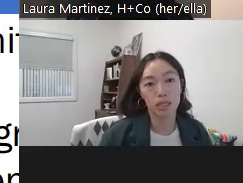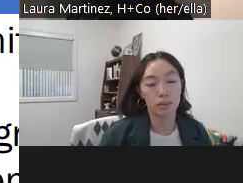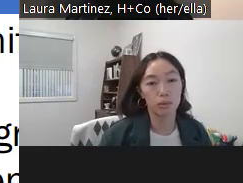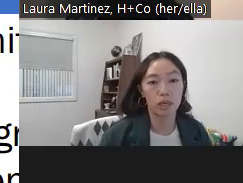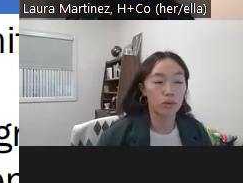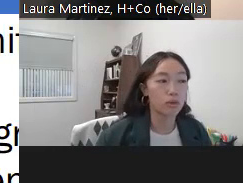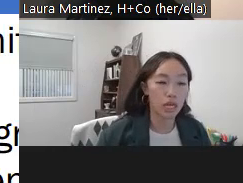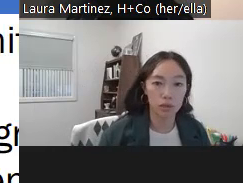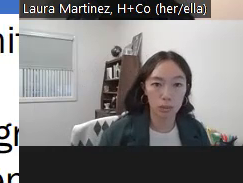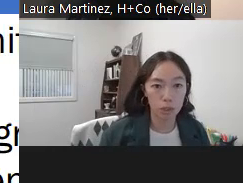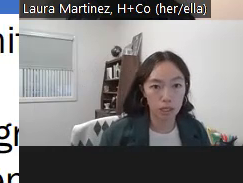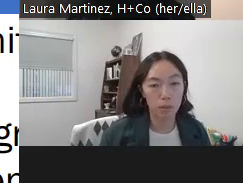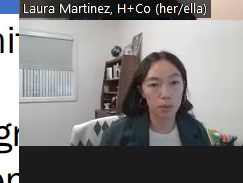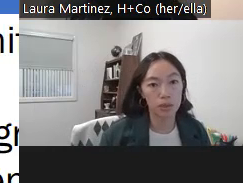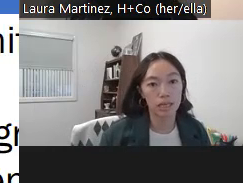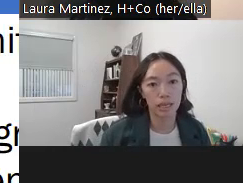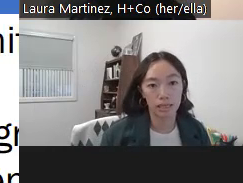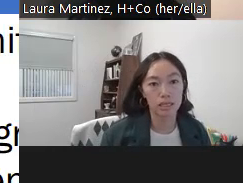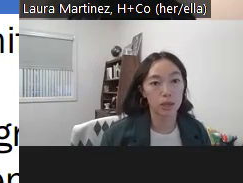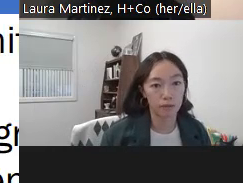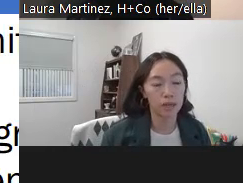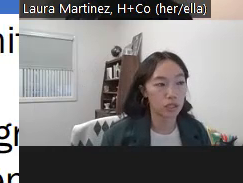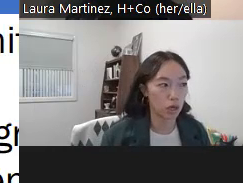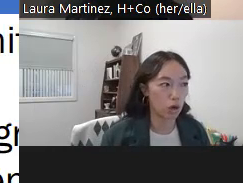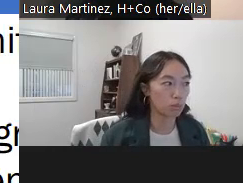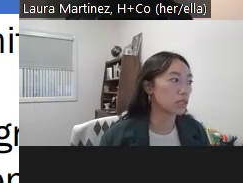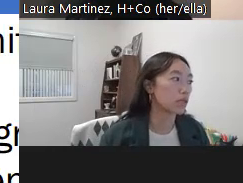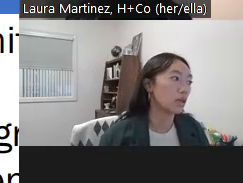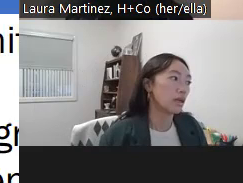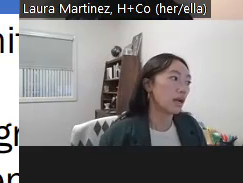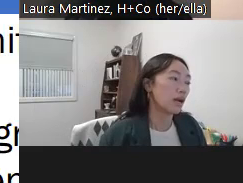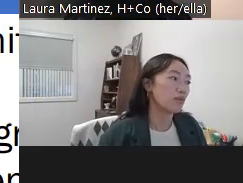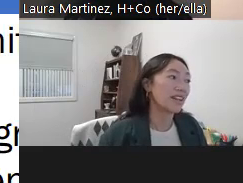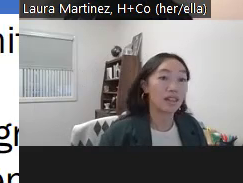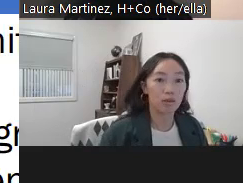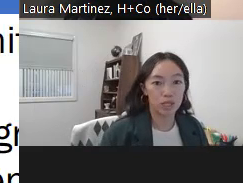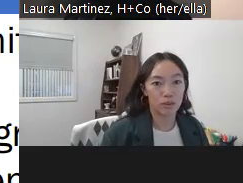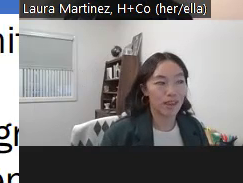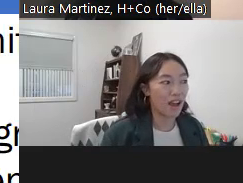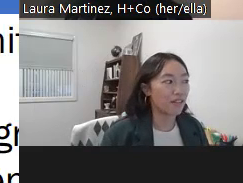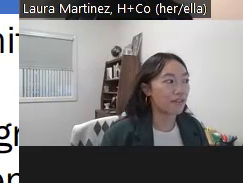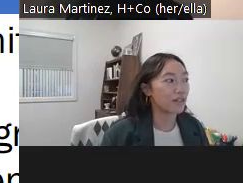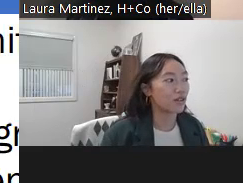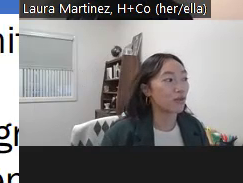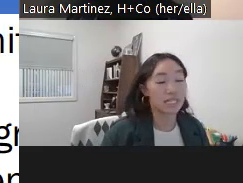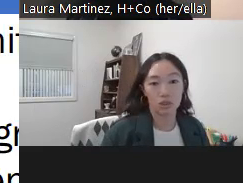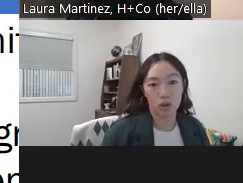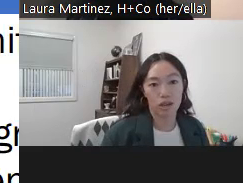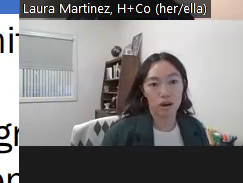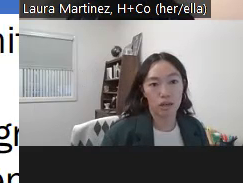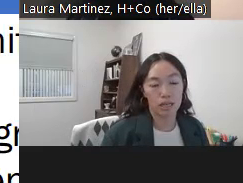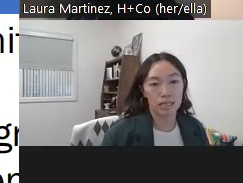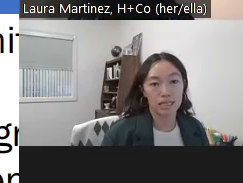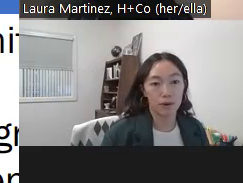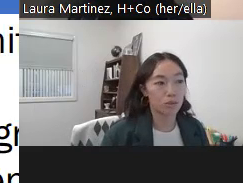be able to reach out to community members and get these purifiers into homes. Another measure that we have, residential